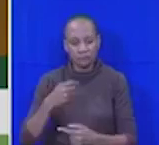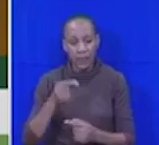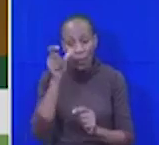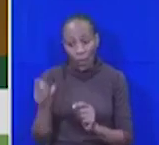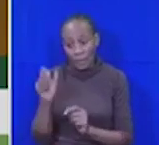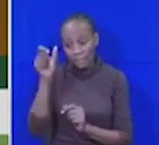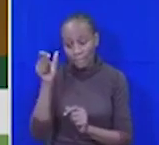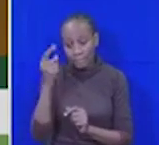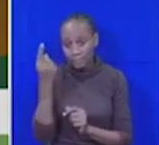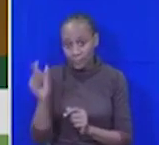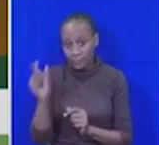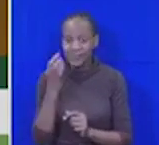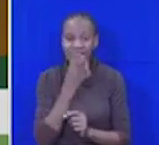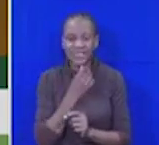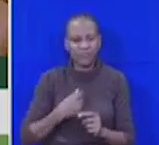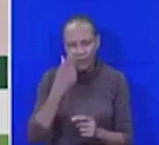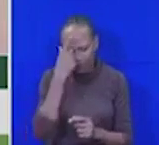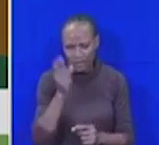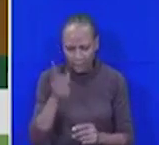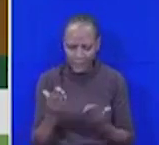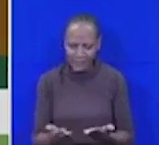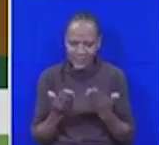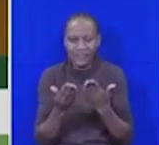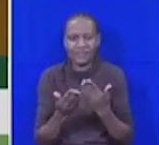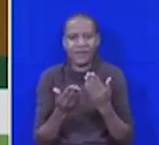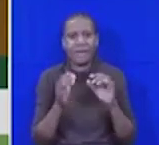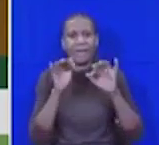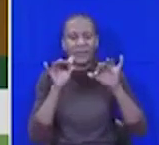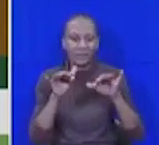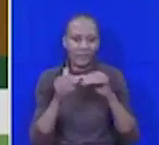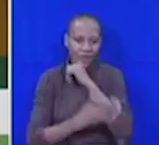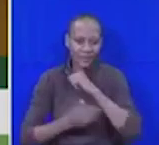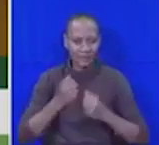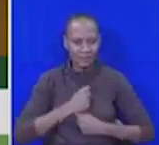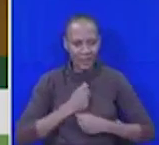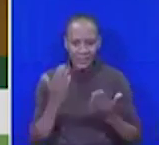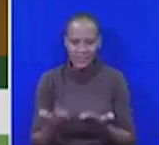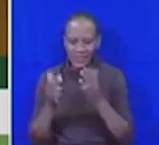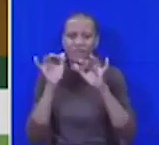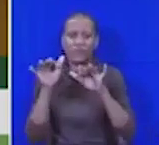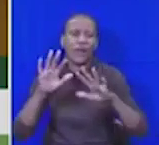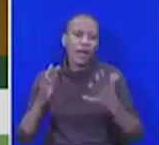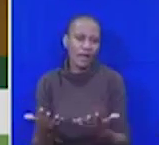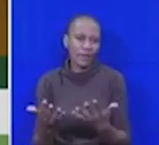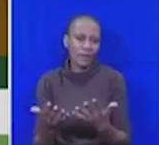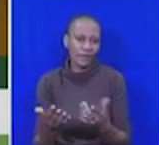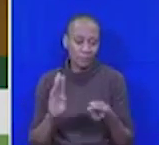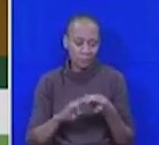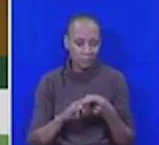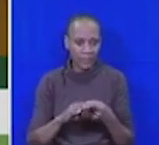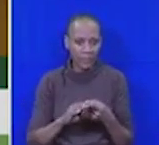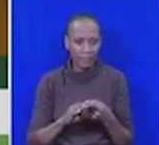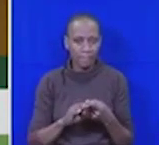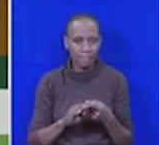will be saving the interest of my country and all her people by suppressing the truth simply because such truth is